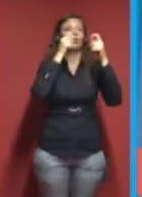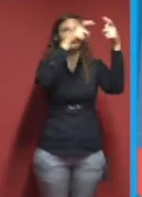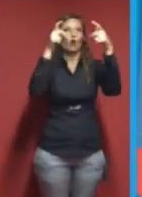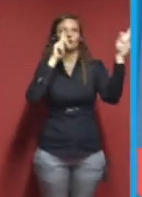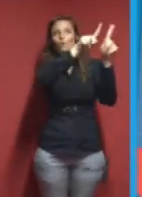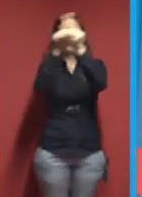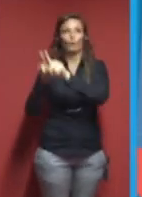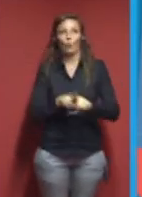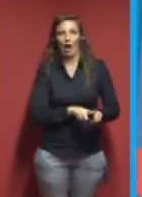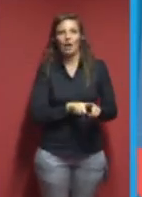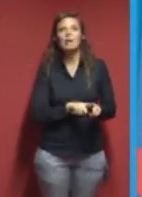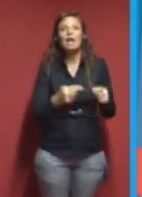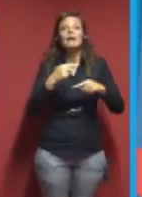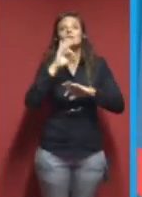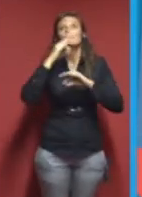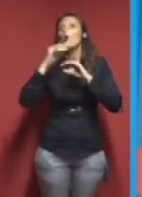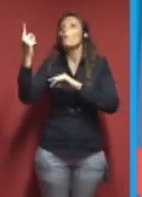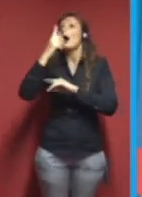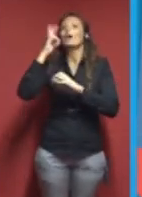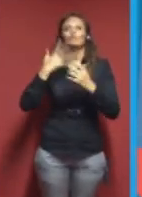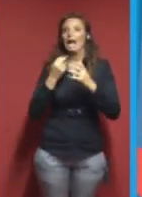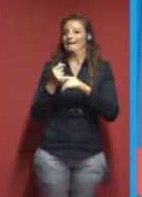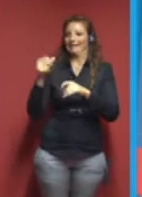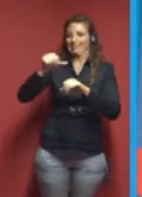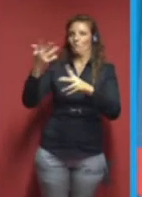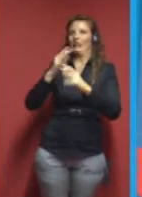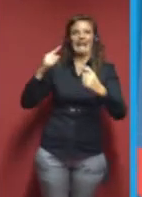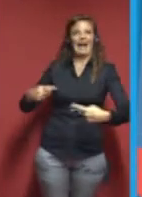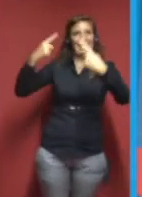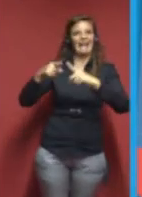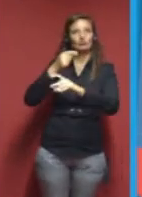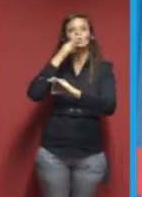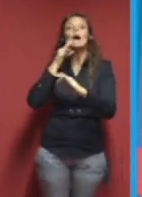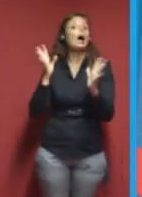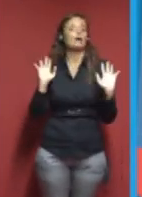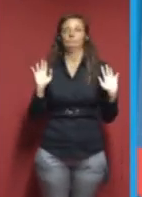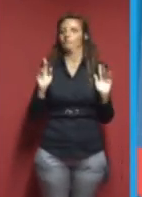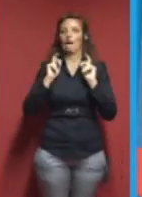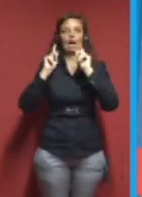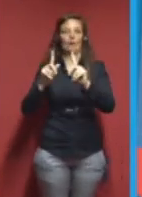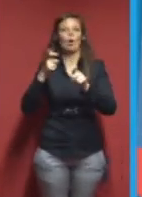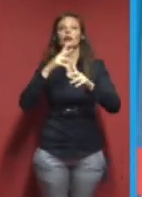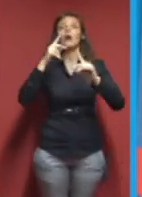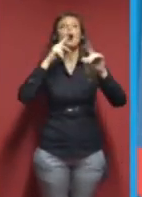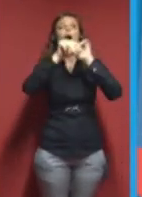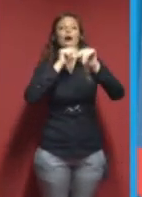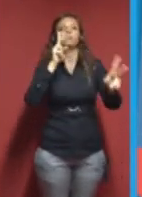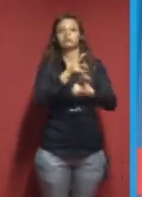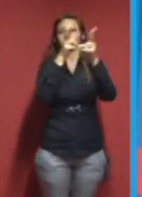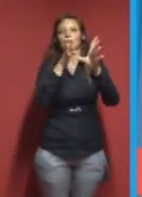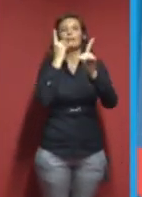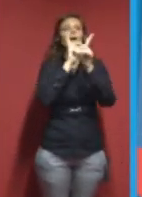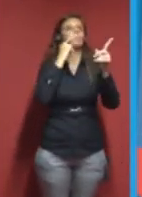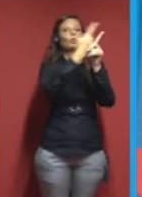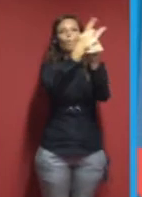open design and you give access to all the blueprint and all the information and the process as well of a design project, you have something very different. You